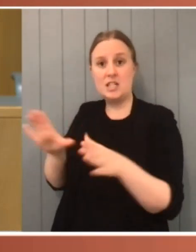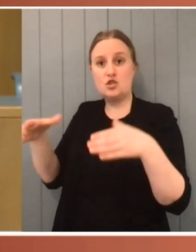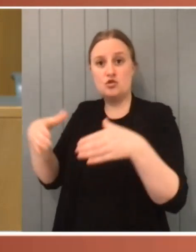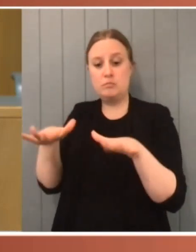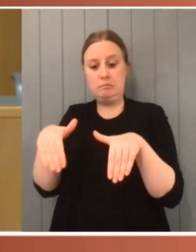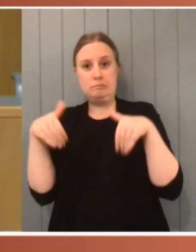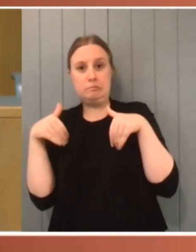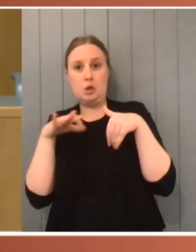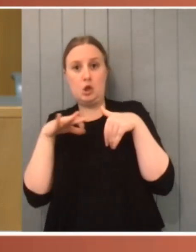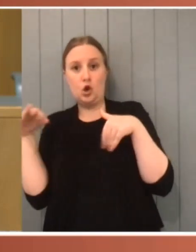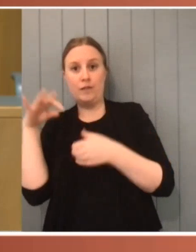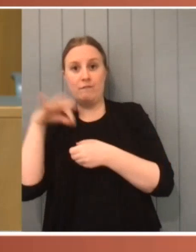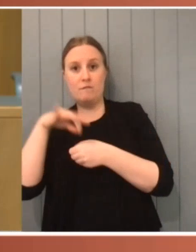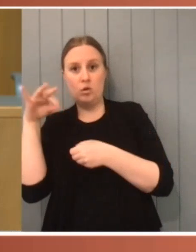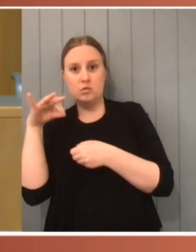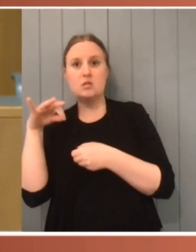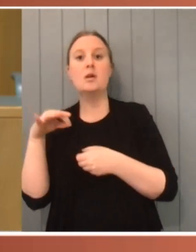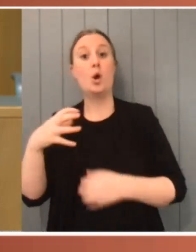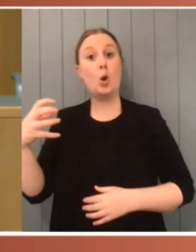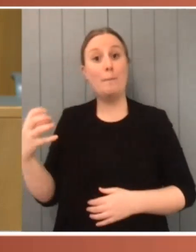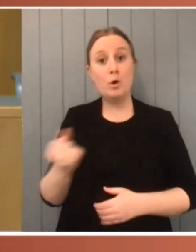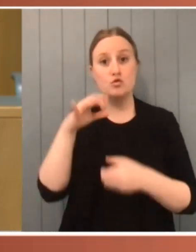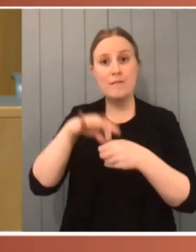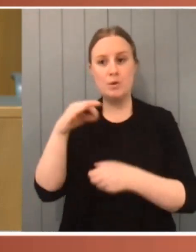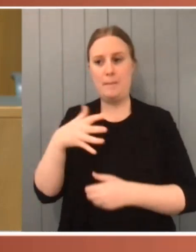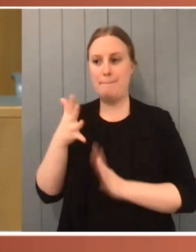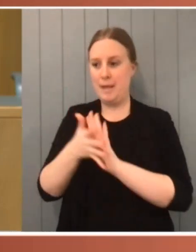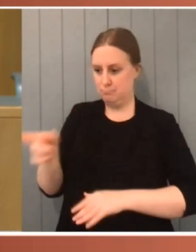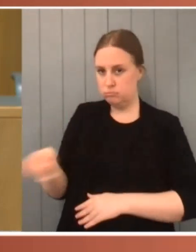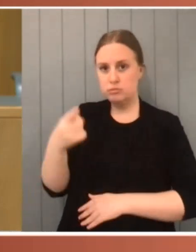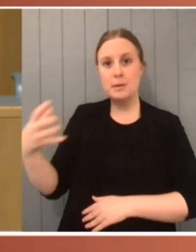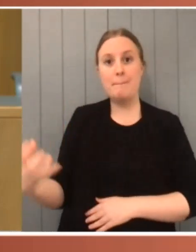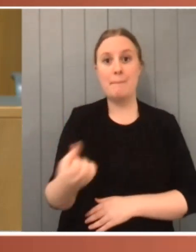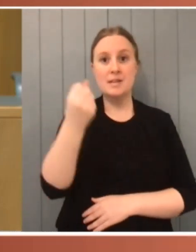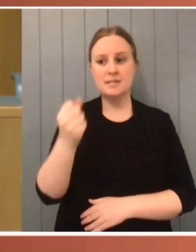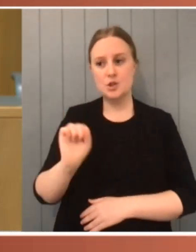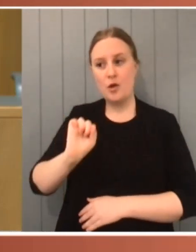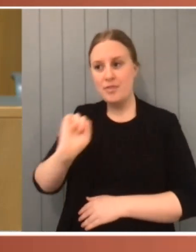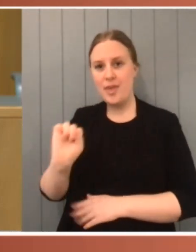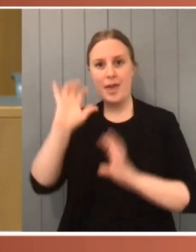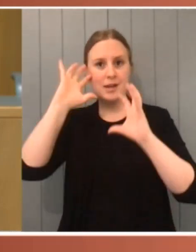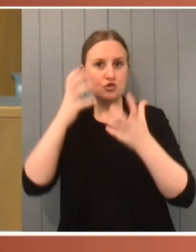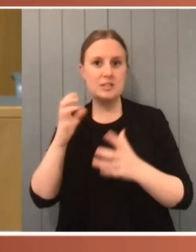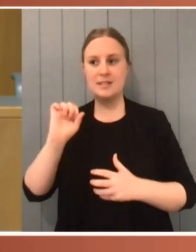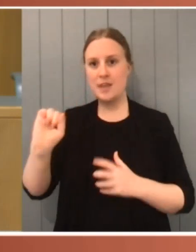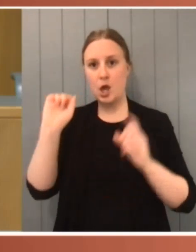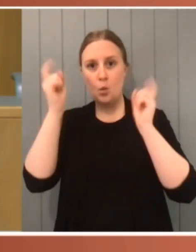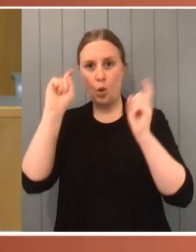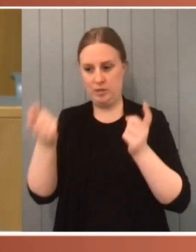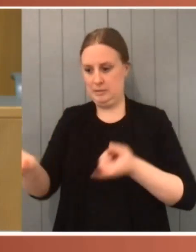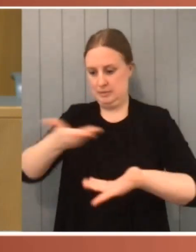are heard. And there's evidence that this normally leads to more egalitarian and progressive policies. For example, in Australia, for